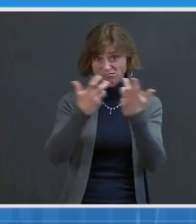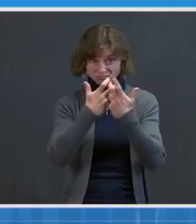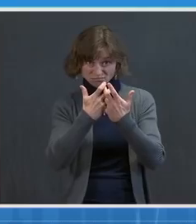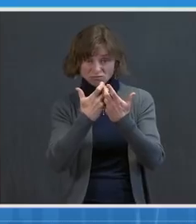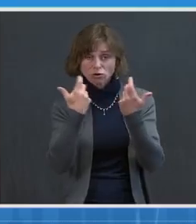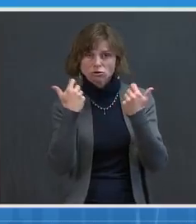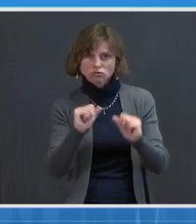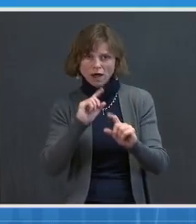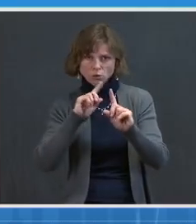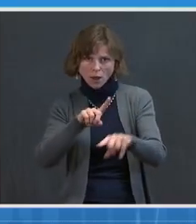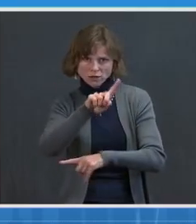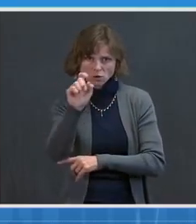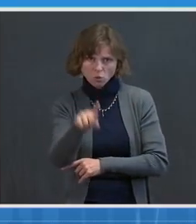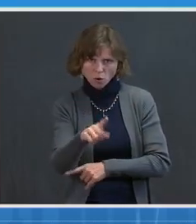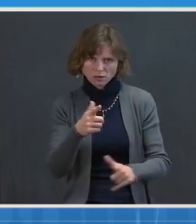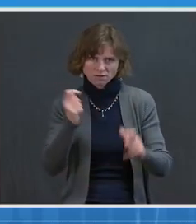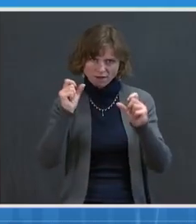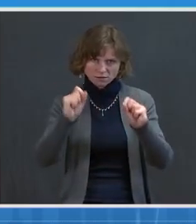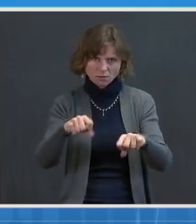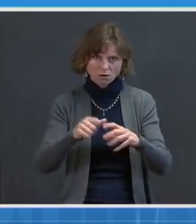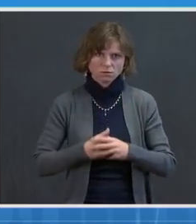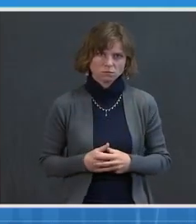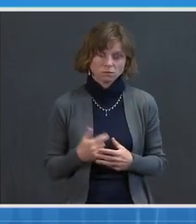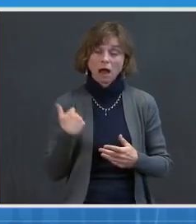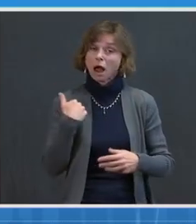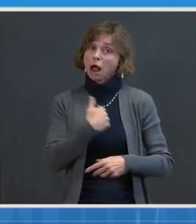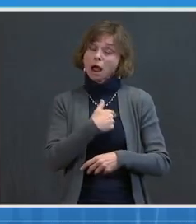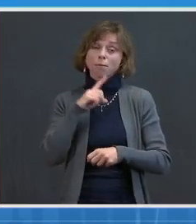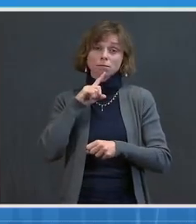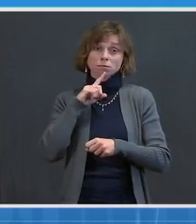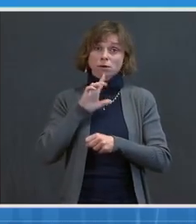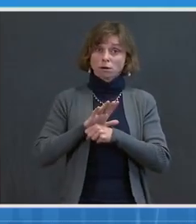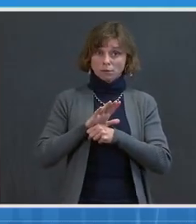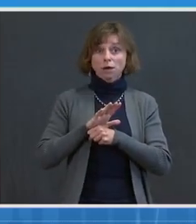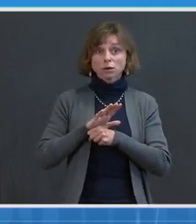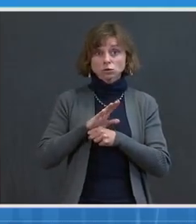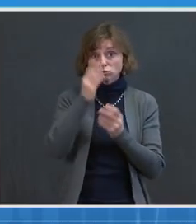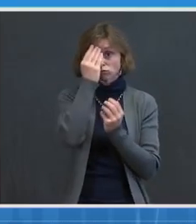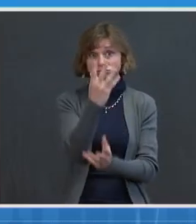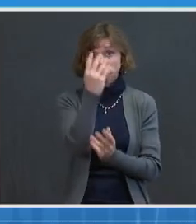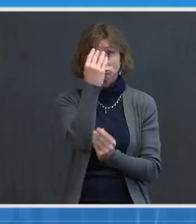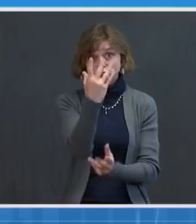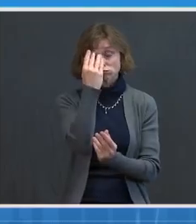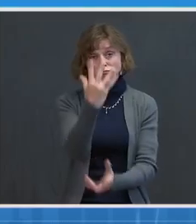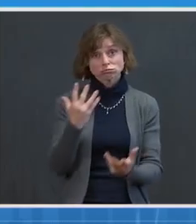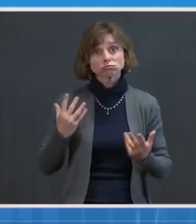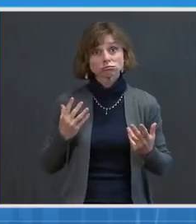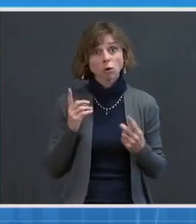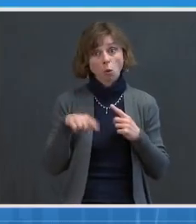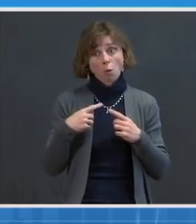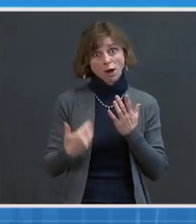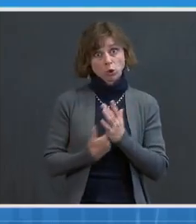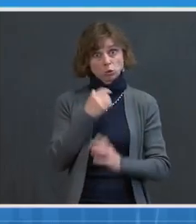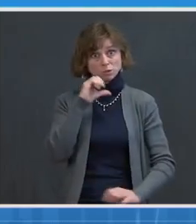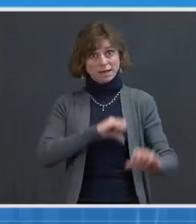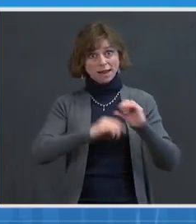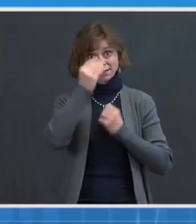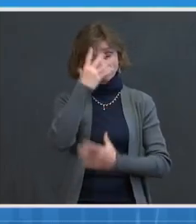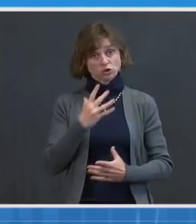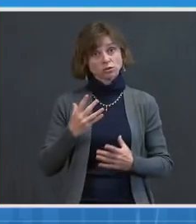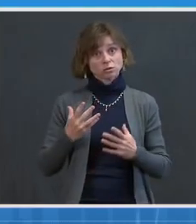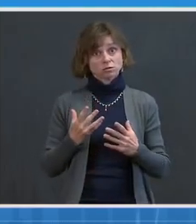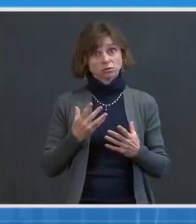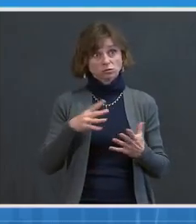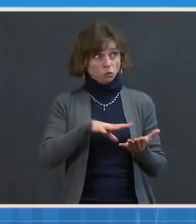as we can. And I'm committed to updating our guidance as new scientific information becomes available and, importantly, as